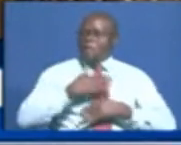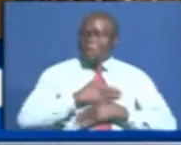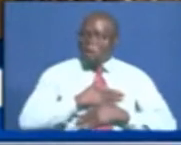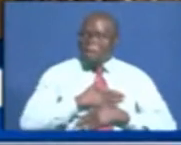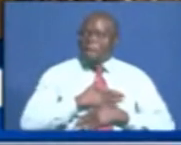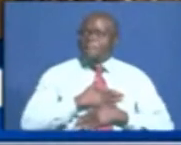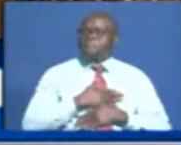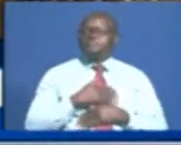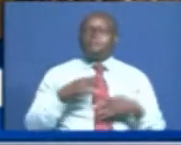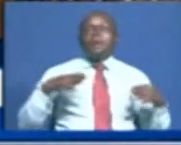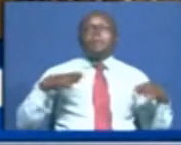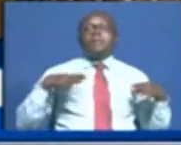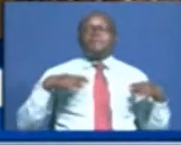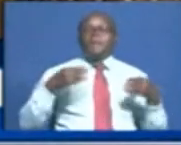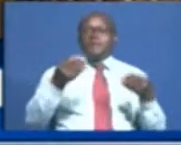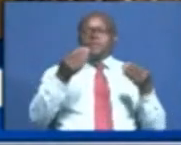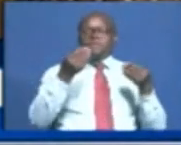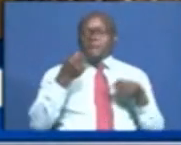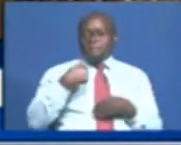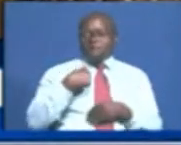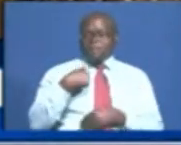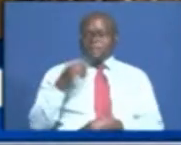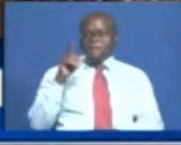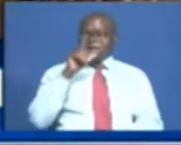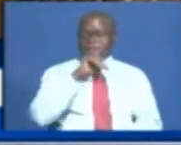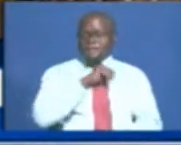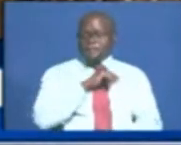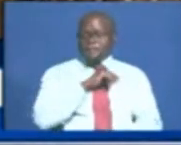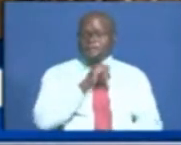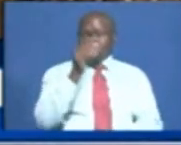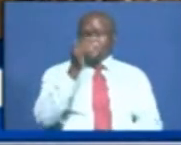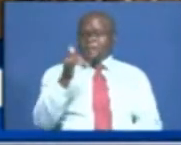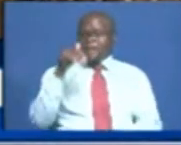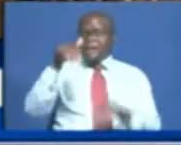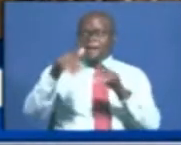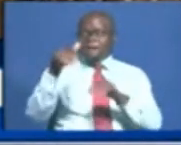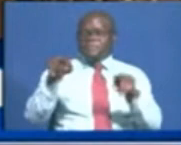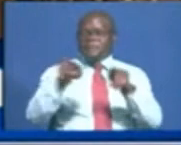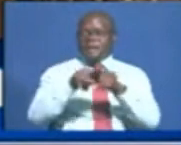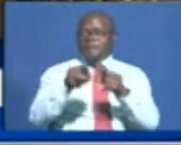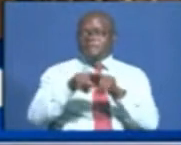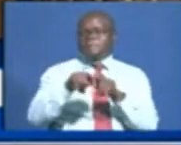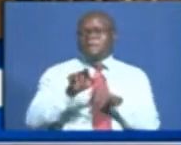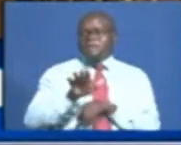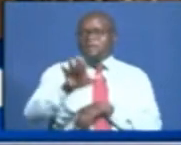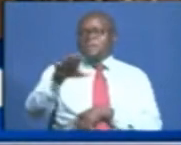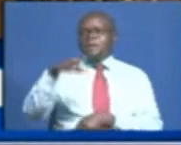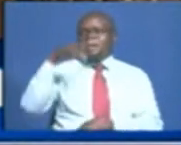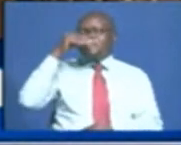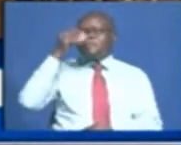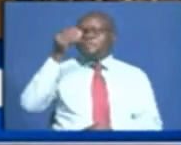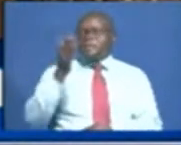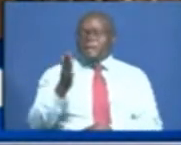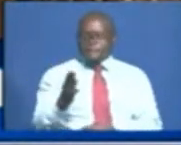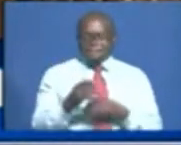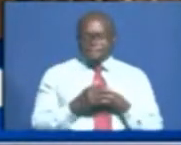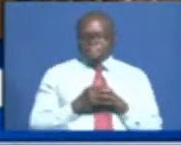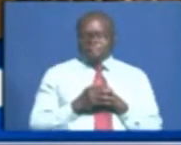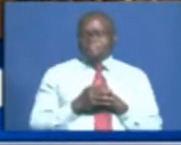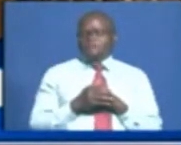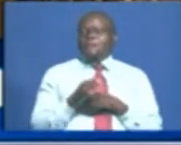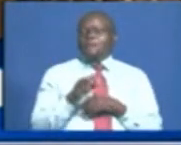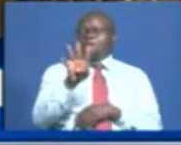and privilege you have bestowed upon me by electing me as the speaker, as your speaker, of the 4th